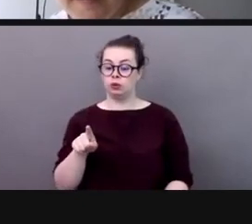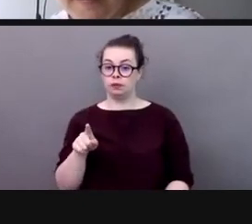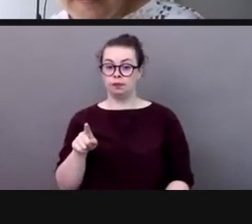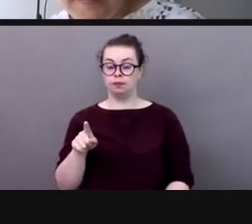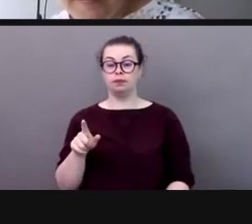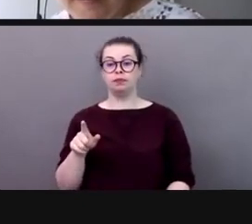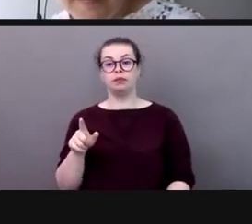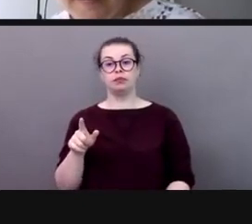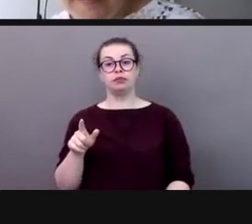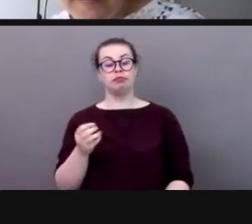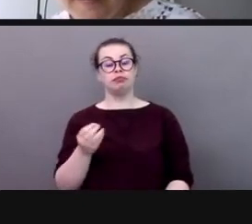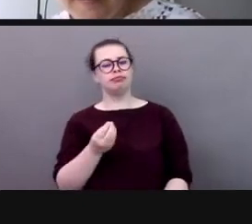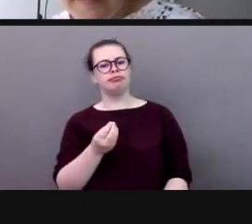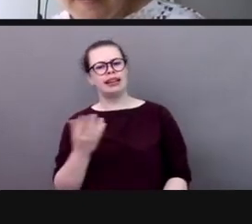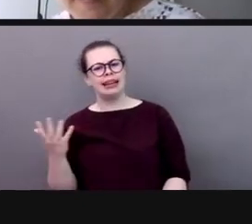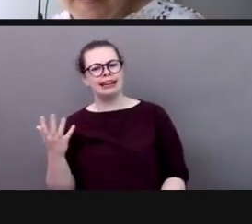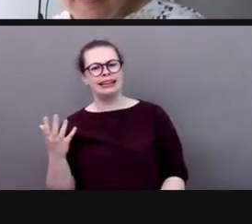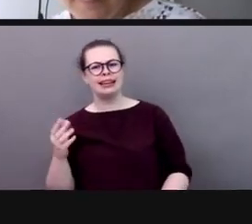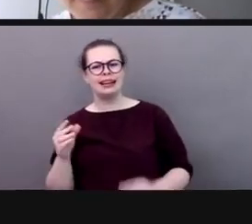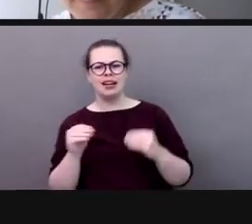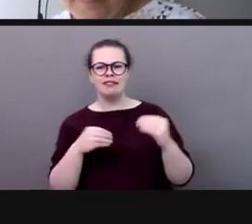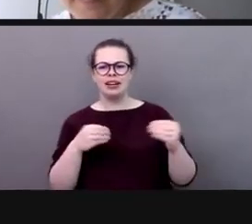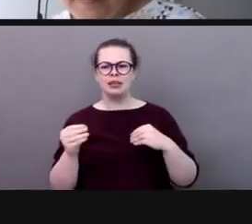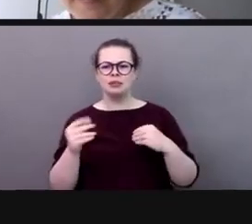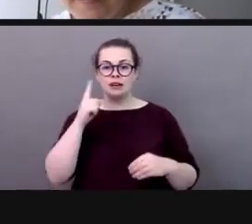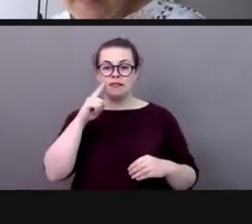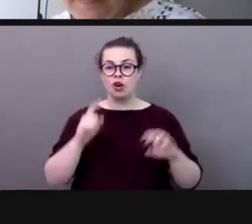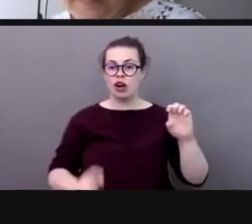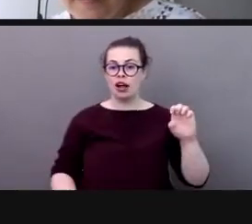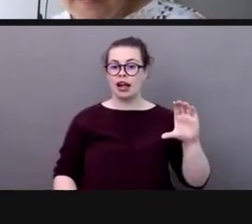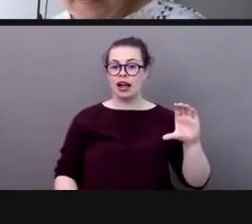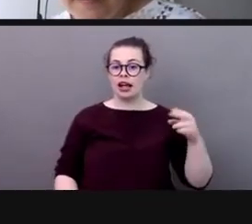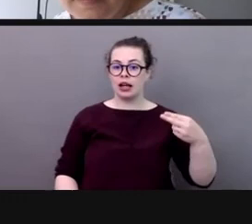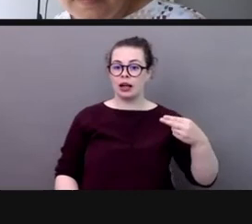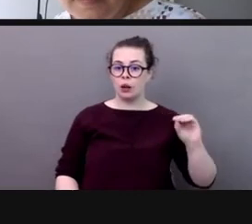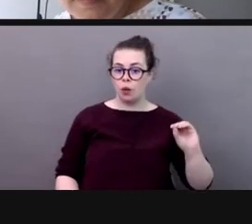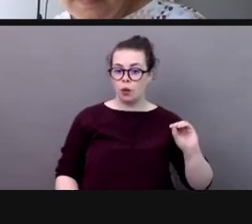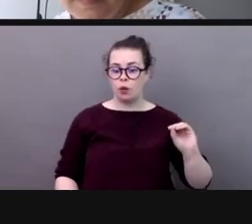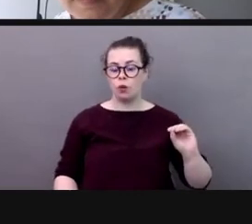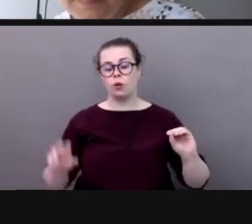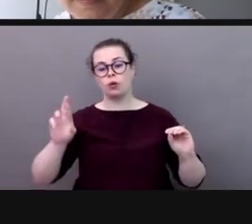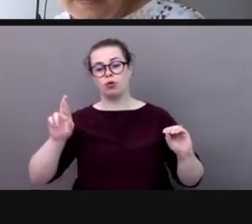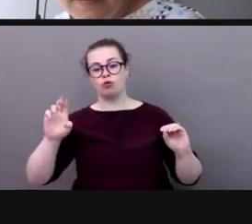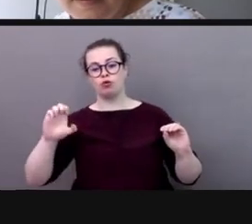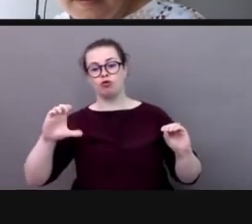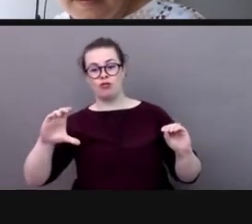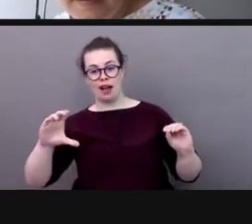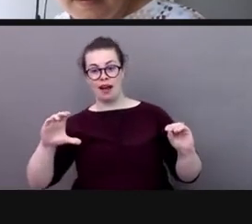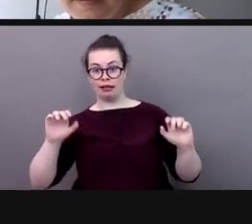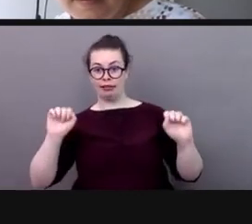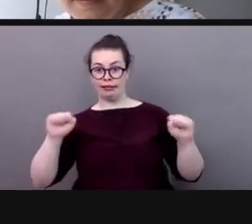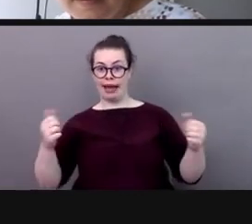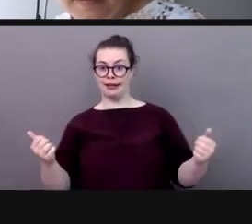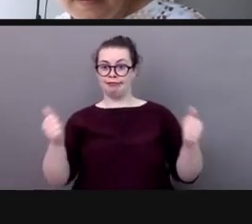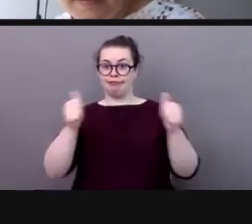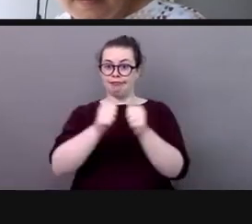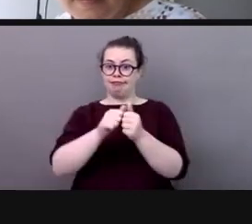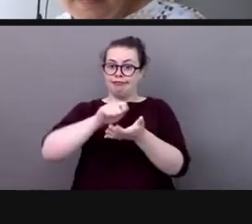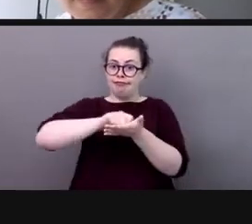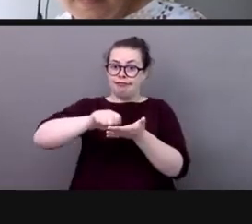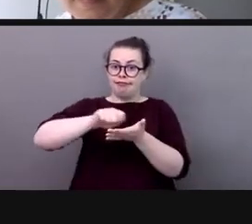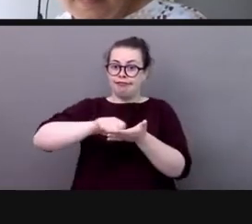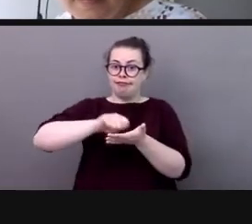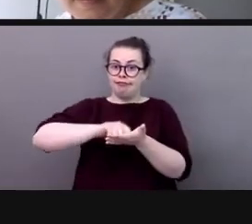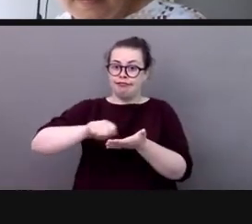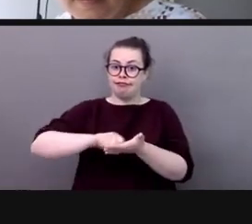Is there any flexibility for ECHO in relation to this systemic policy that bars national NGOs from receiving